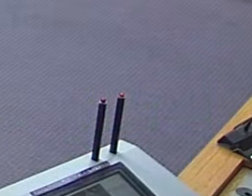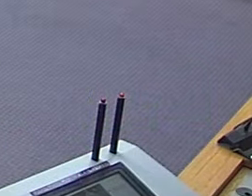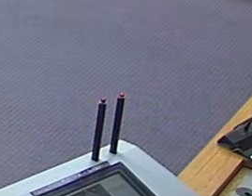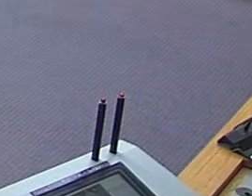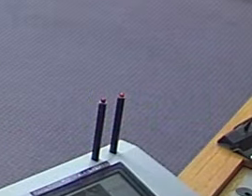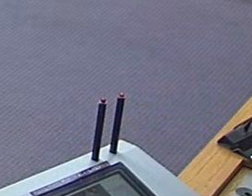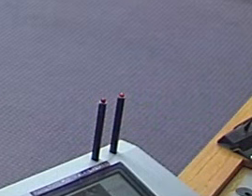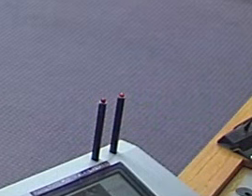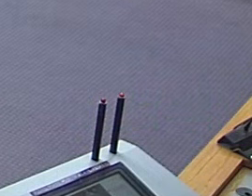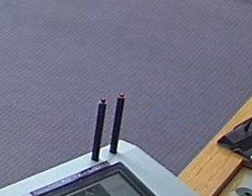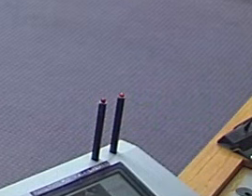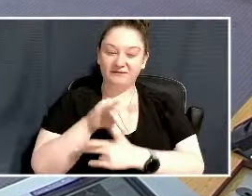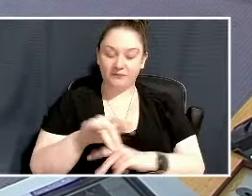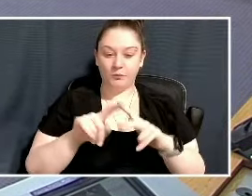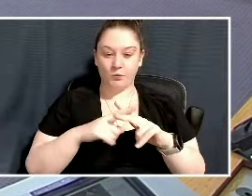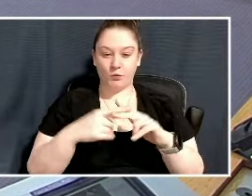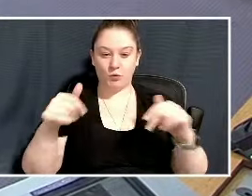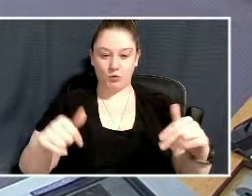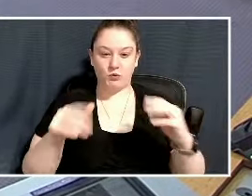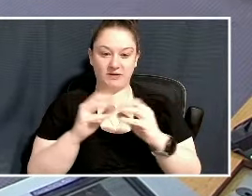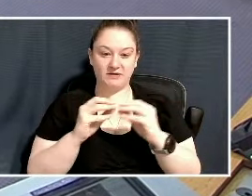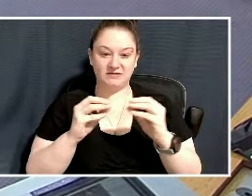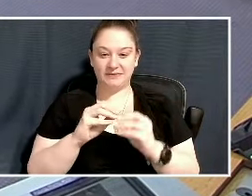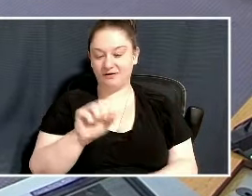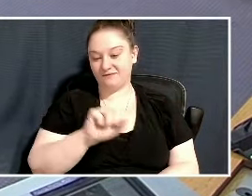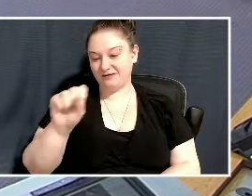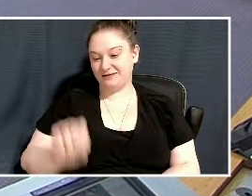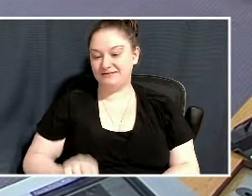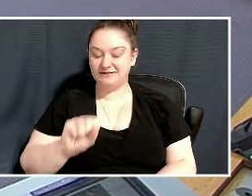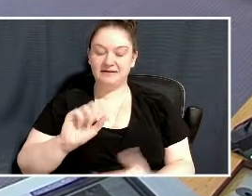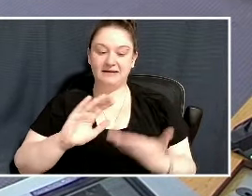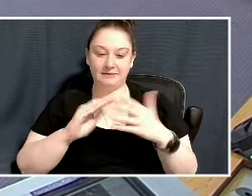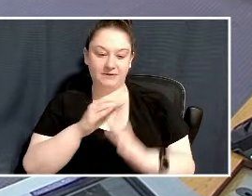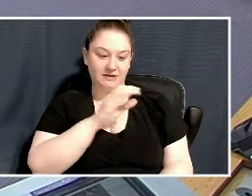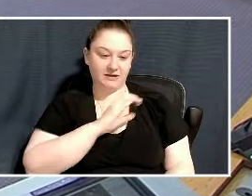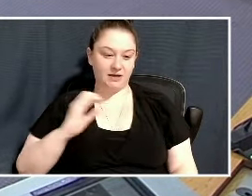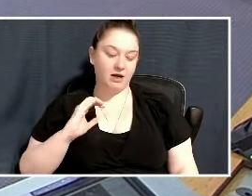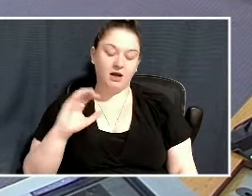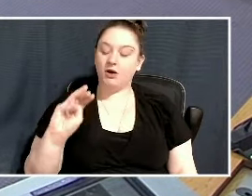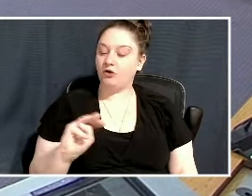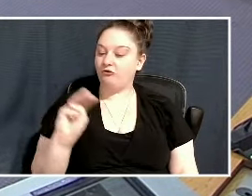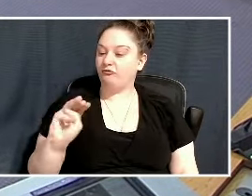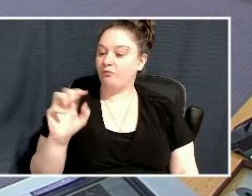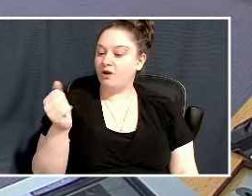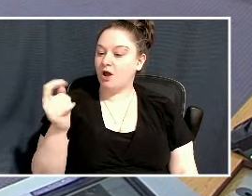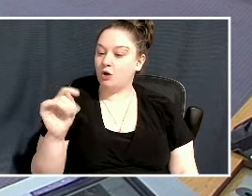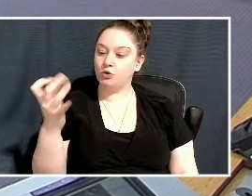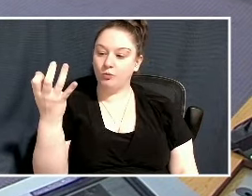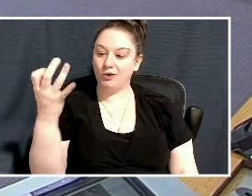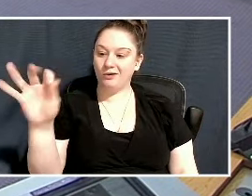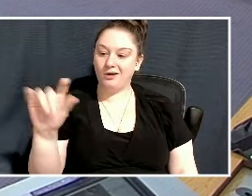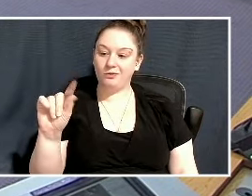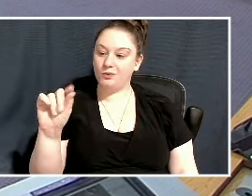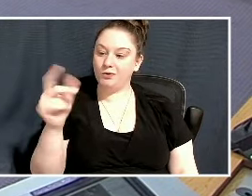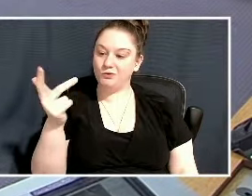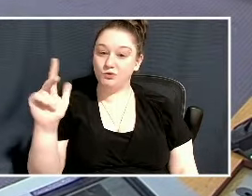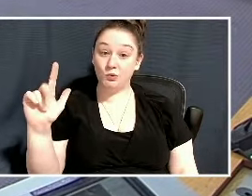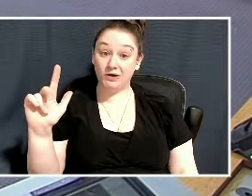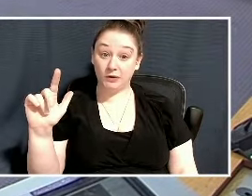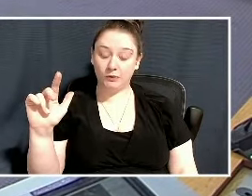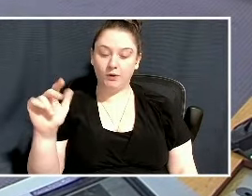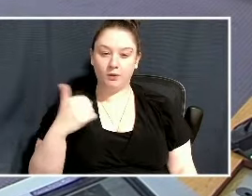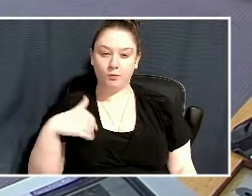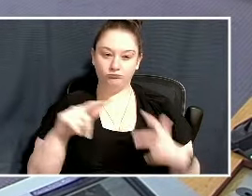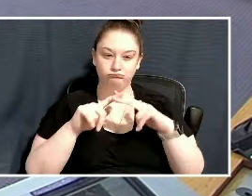Good evening. I'll call this meeting of the Salem City Council for Monday, October 9th, 2023 to order. If the recorder will please call the roll.